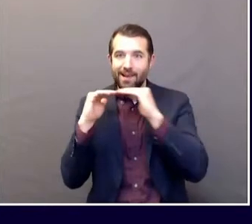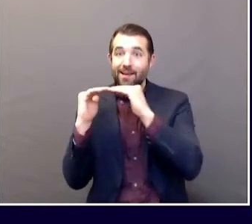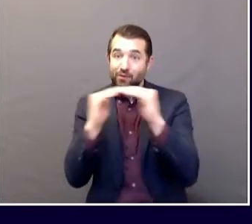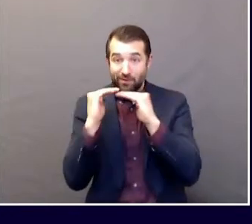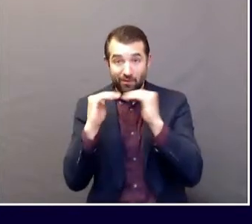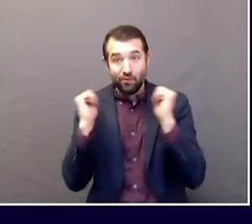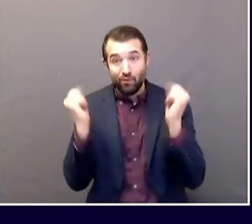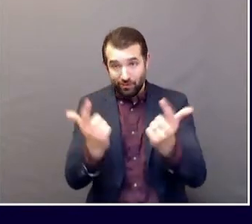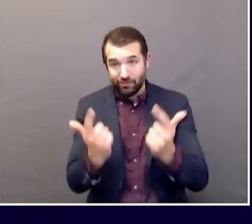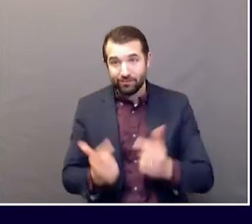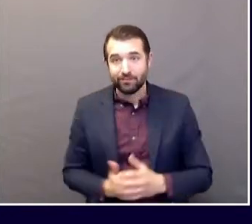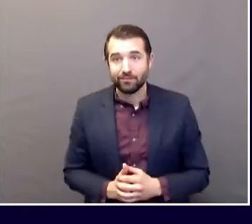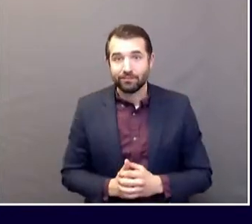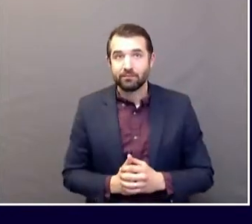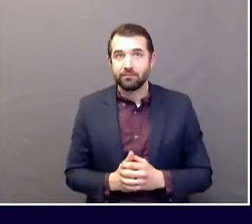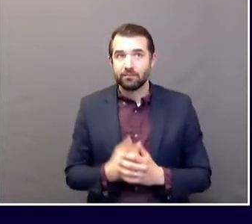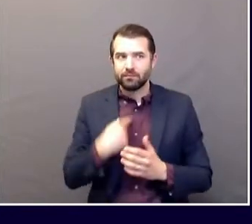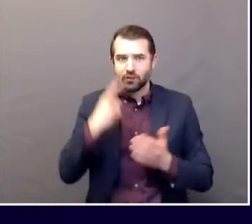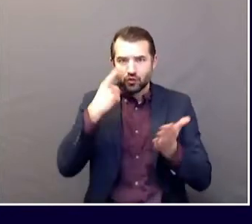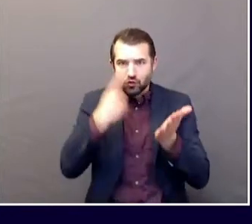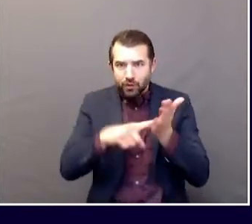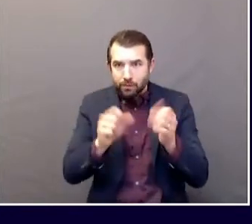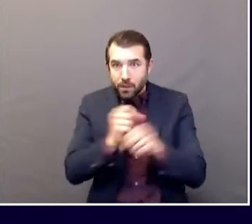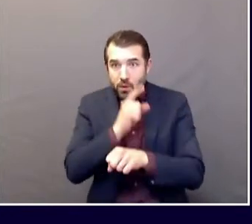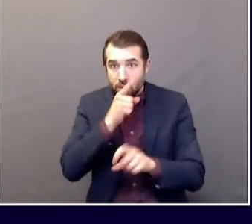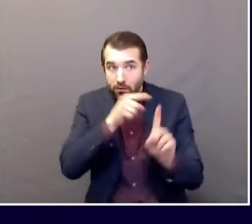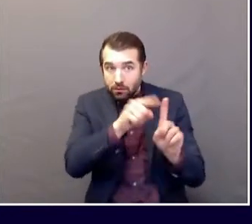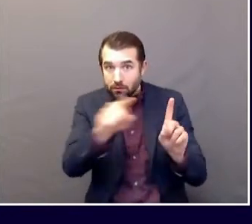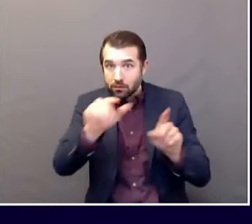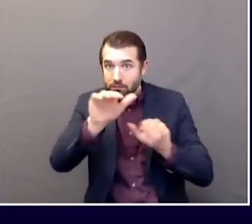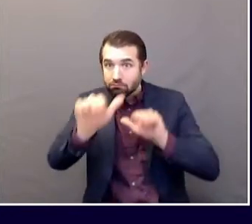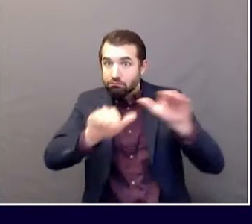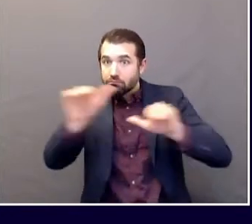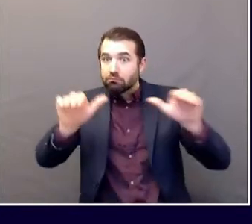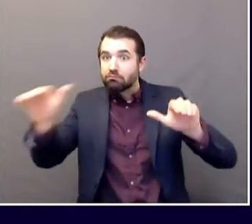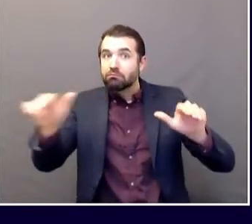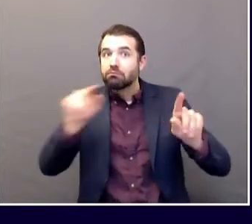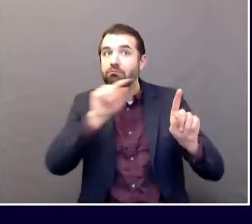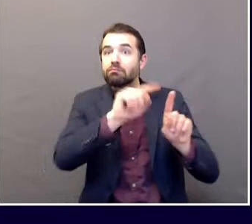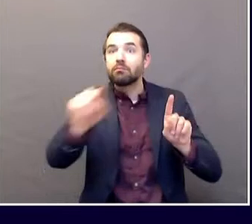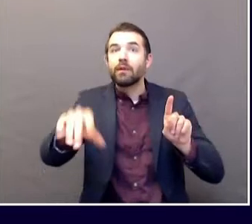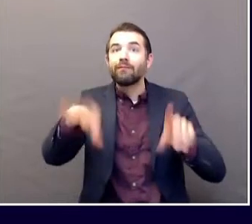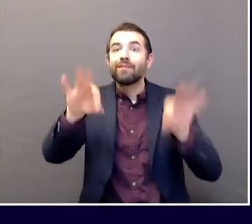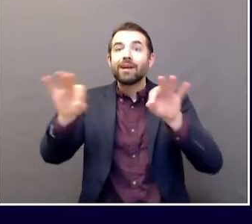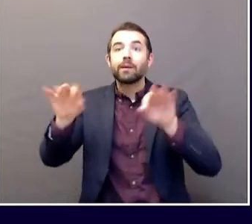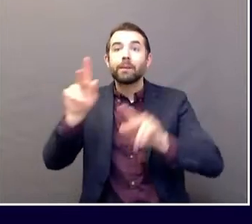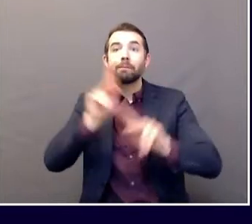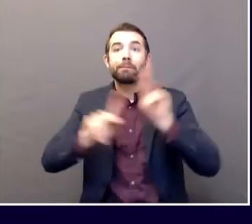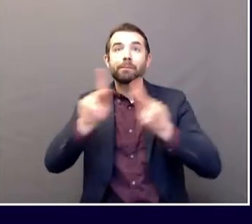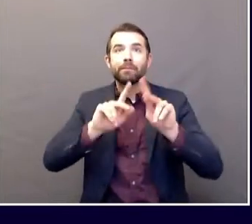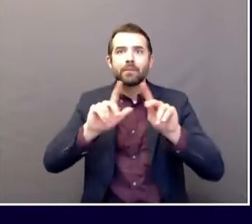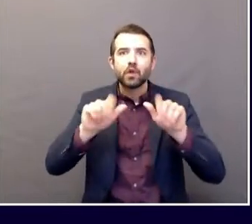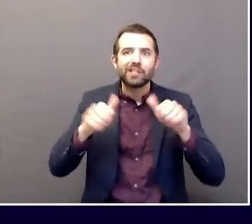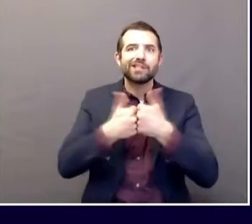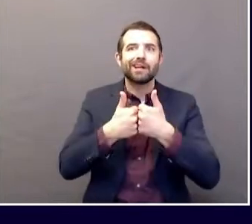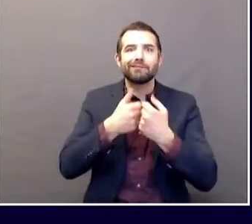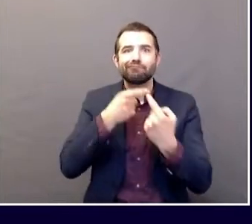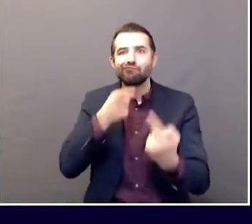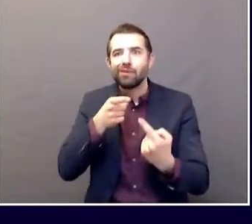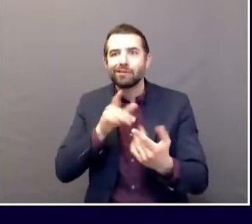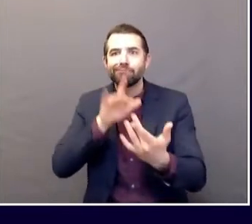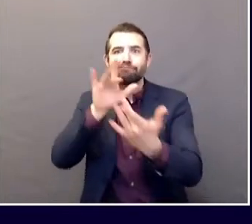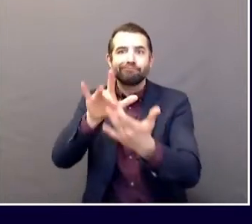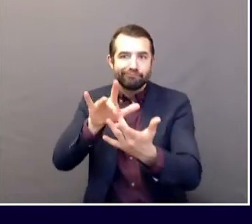are offering and conducting outreach to harder to reach populations so that everyone in Maine can access a vaccine.